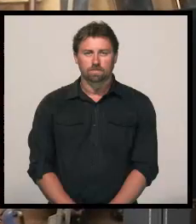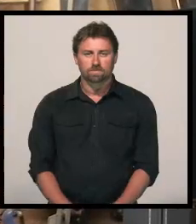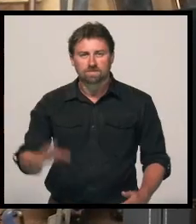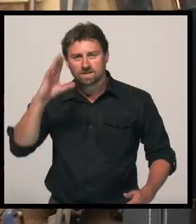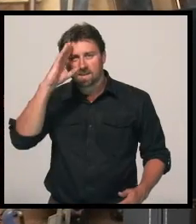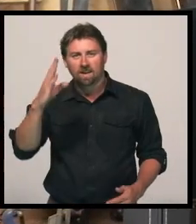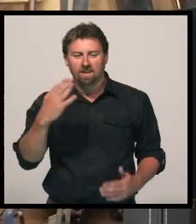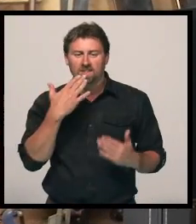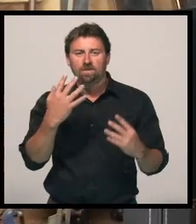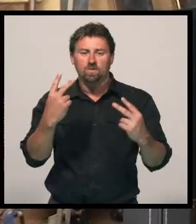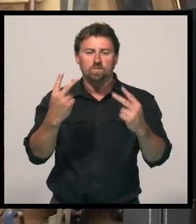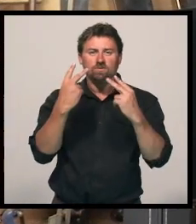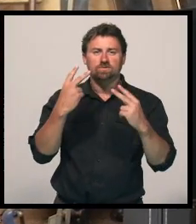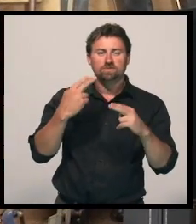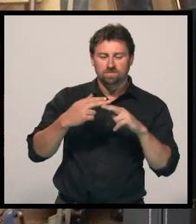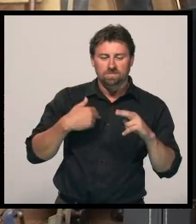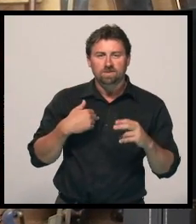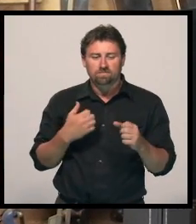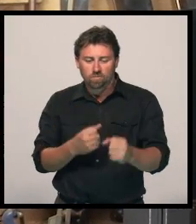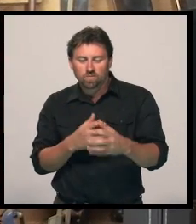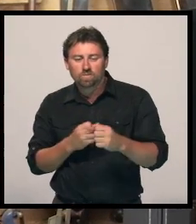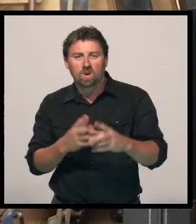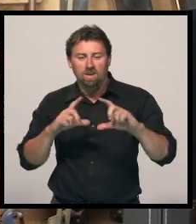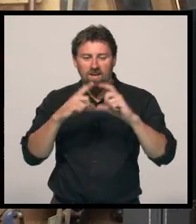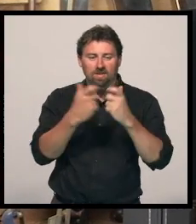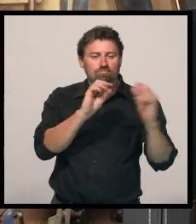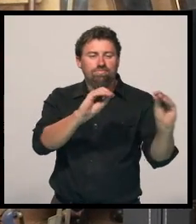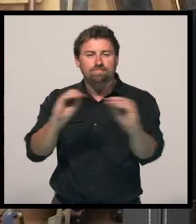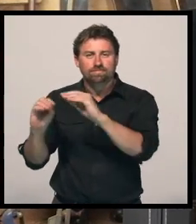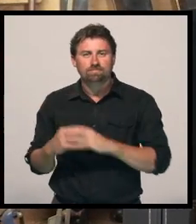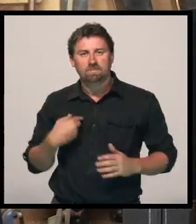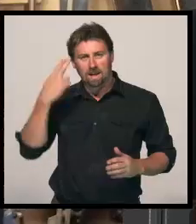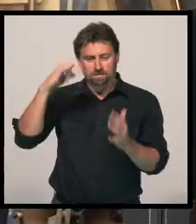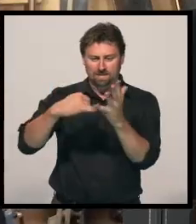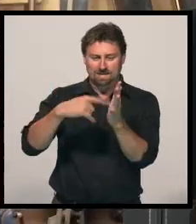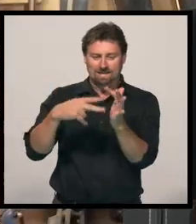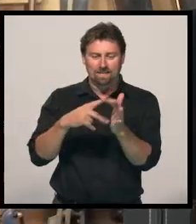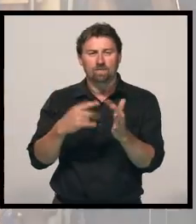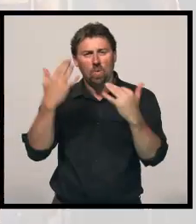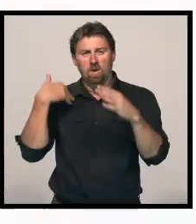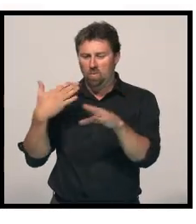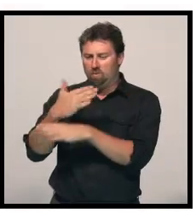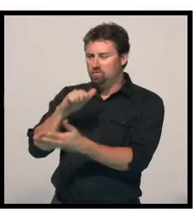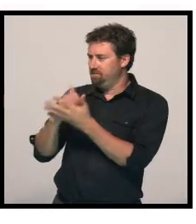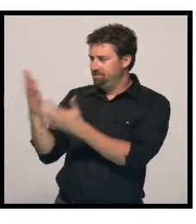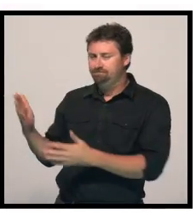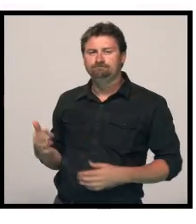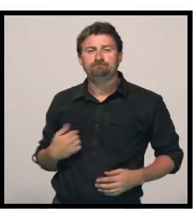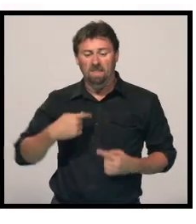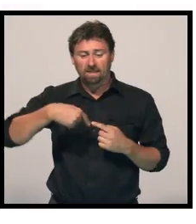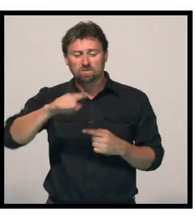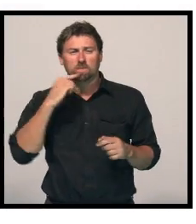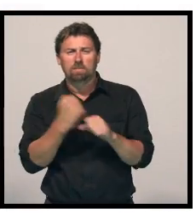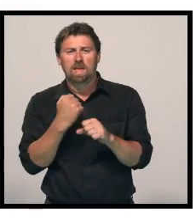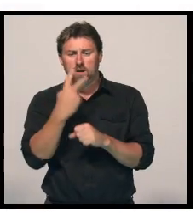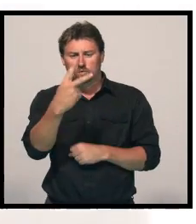Hi, thanks for joining Woodworking Masterclass. I'm Steve and welcome to my workshop. This season we're making two boxes. One is a solid